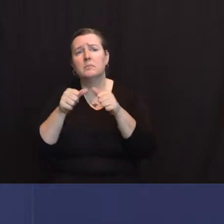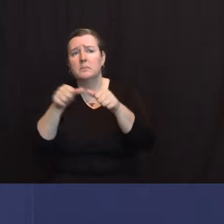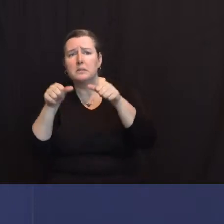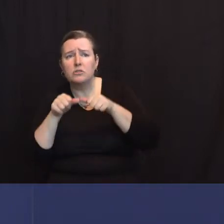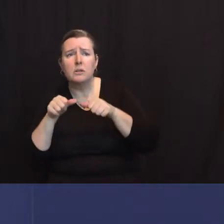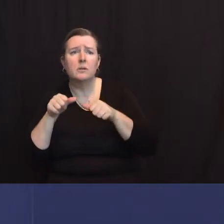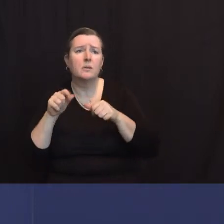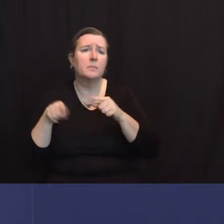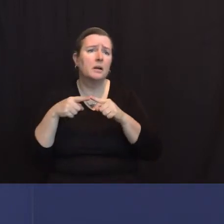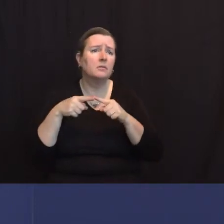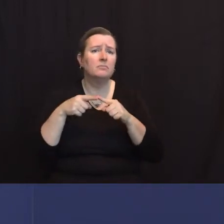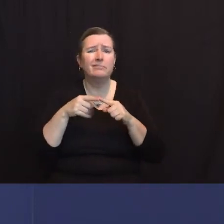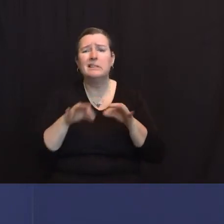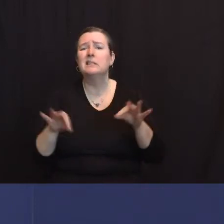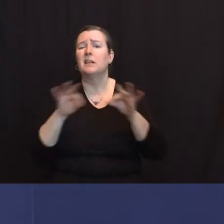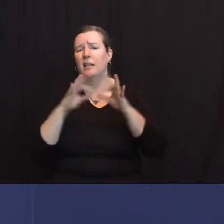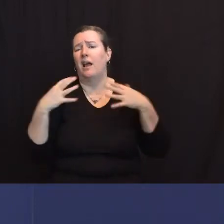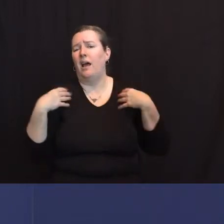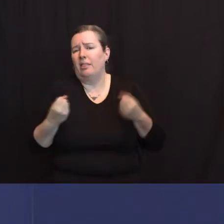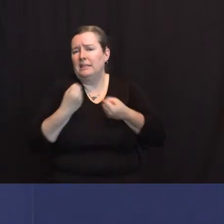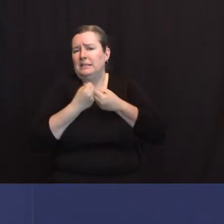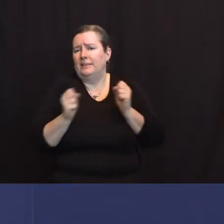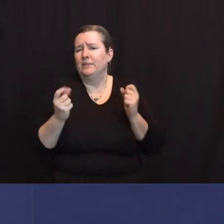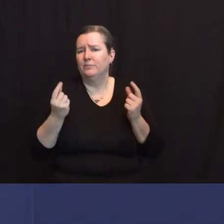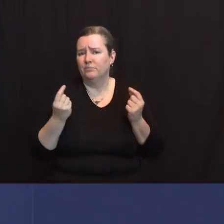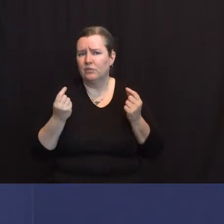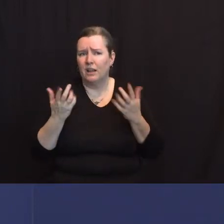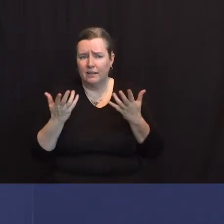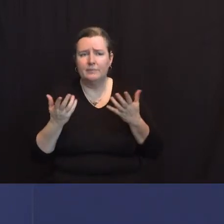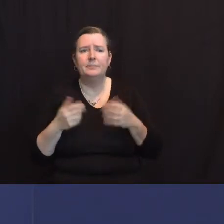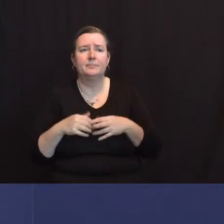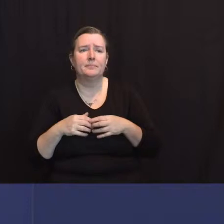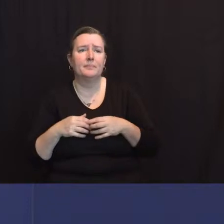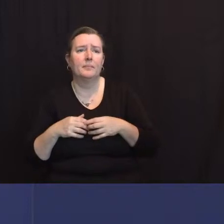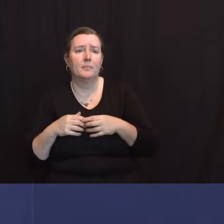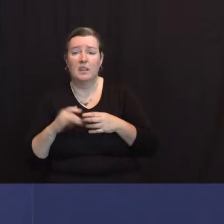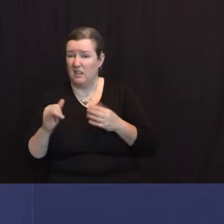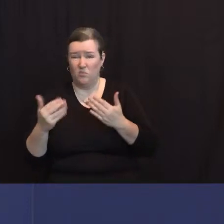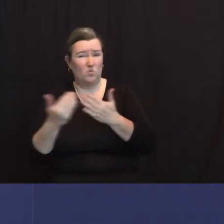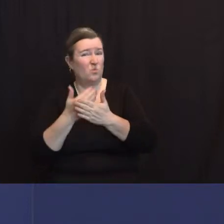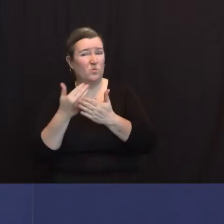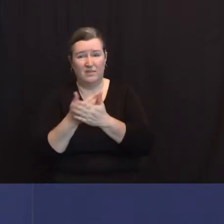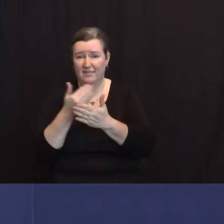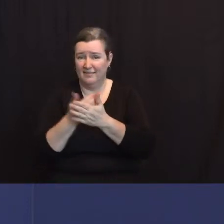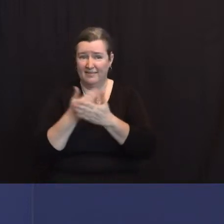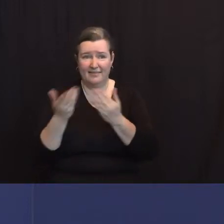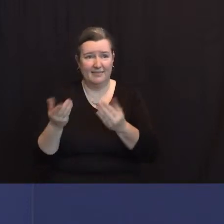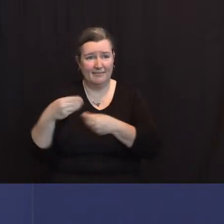metrics. This is a new resource. It was among one of the recommendations